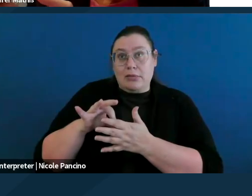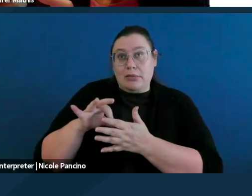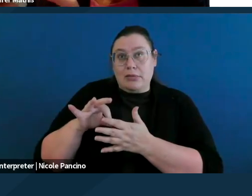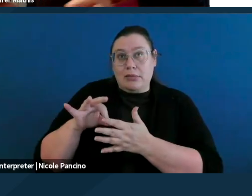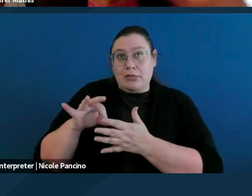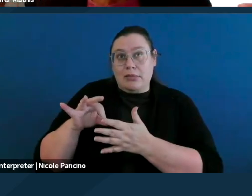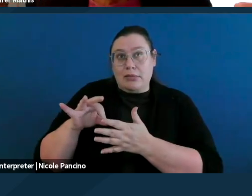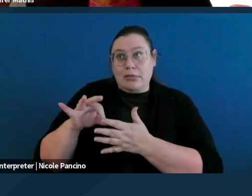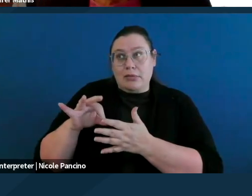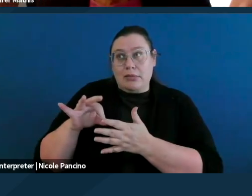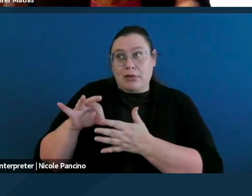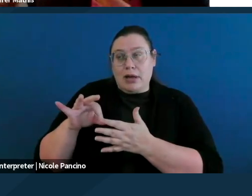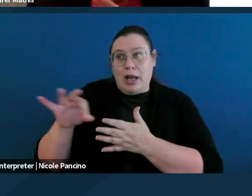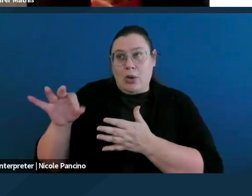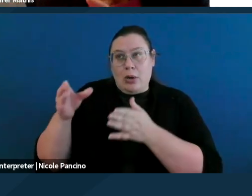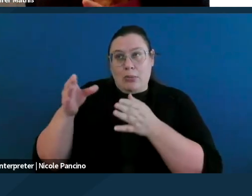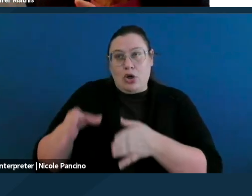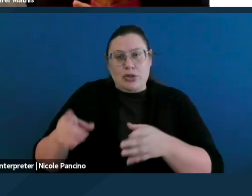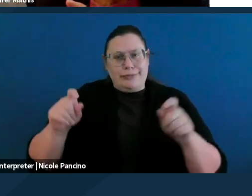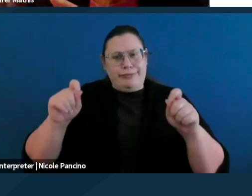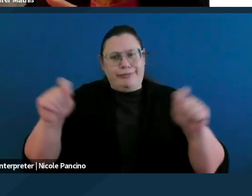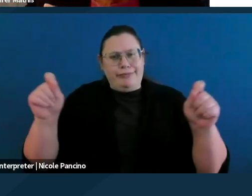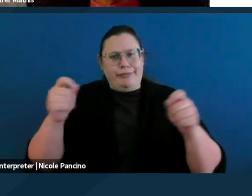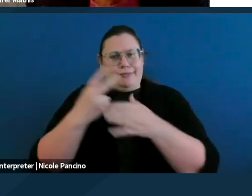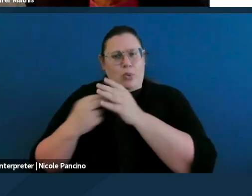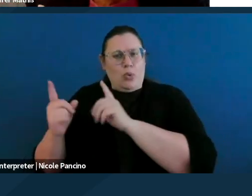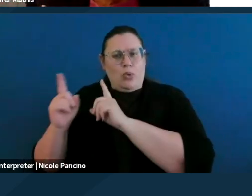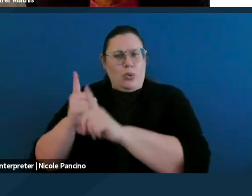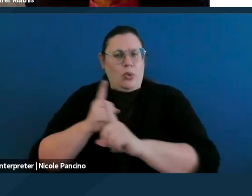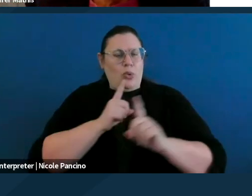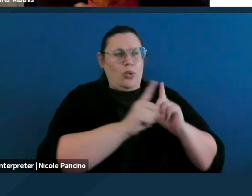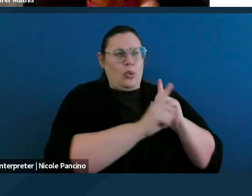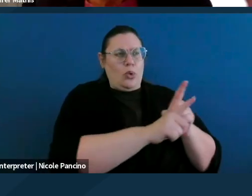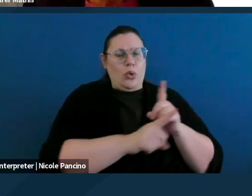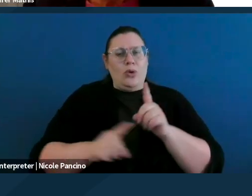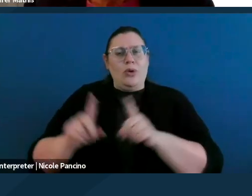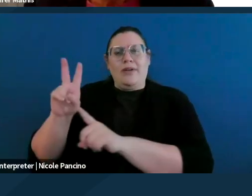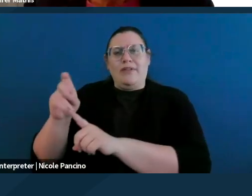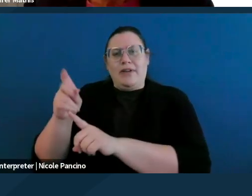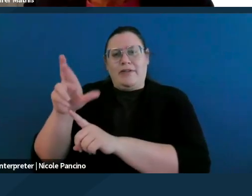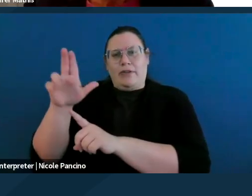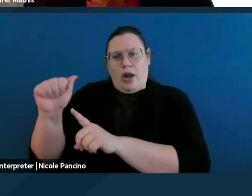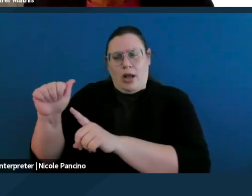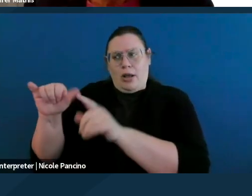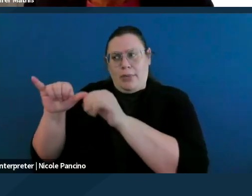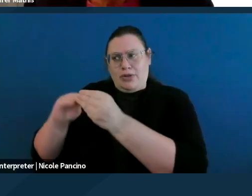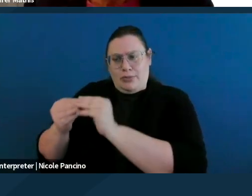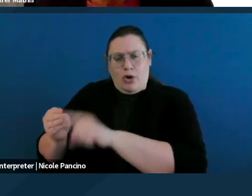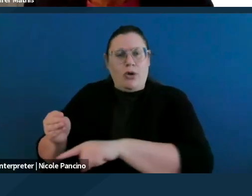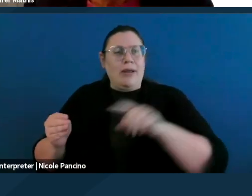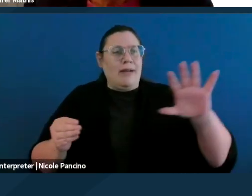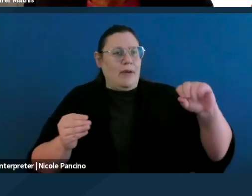somebody toward both goals, both the VEVRA benchmark as well as the